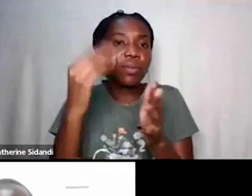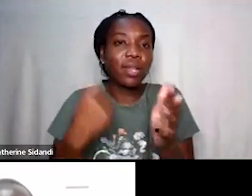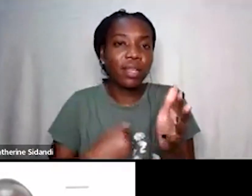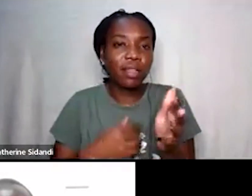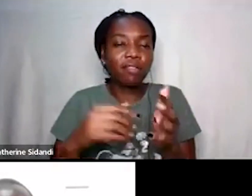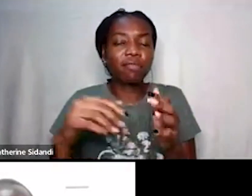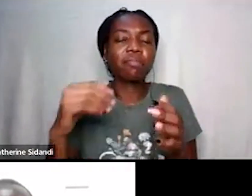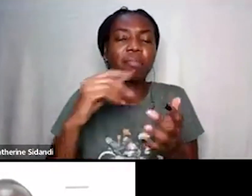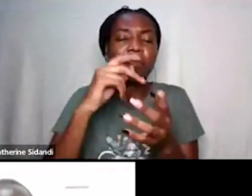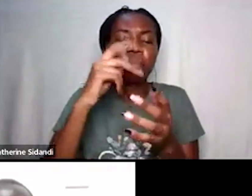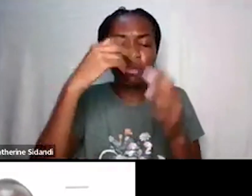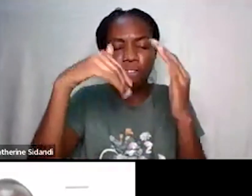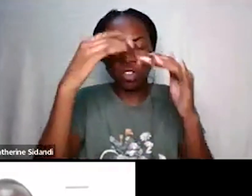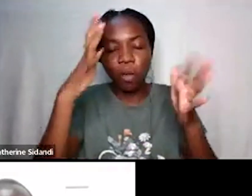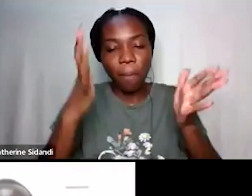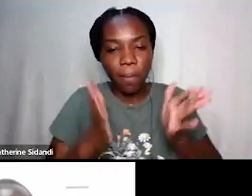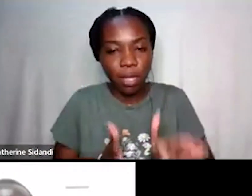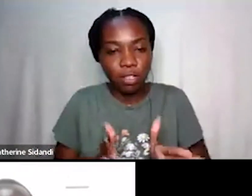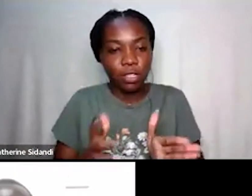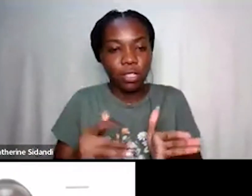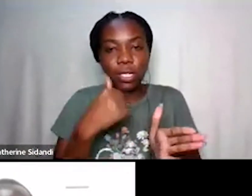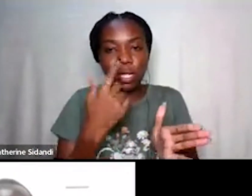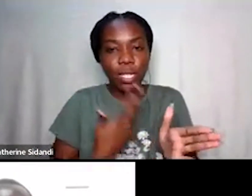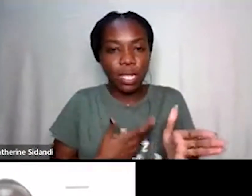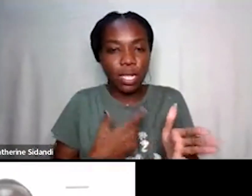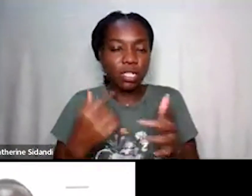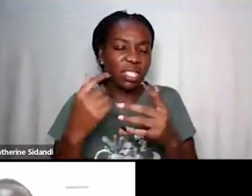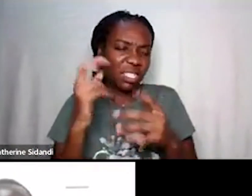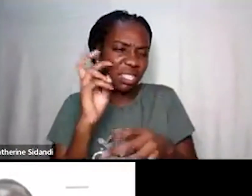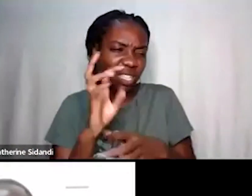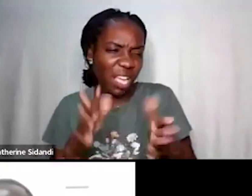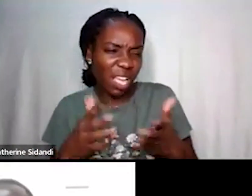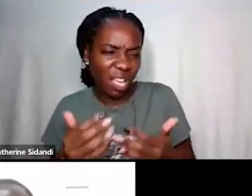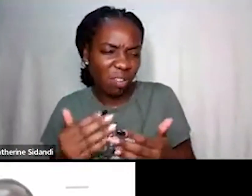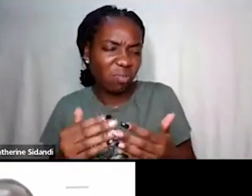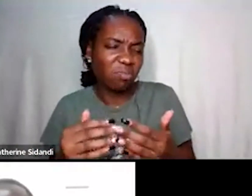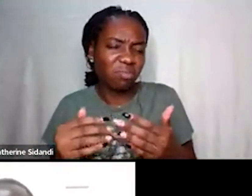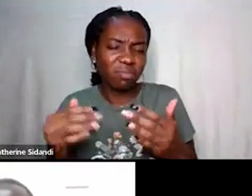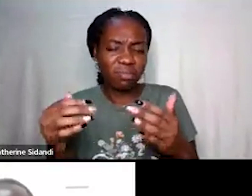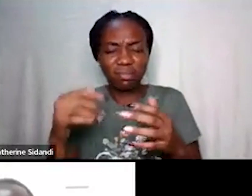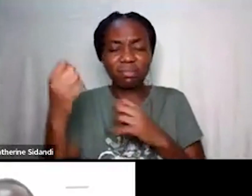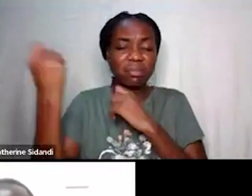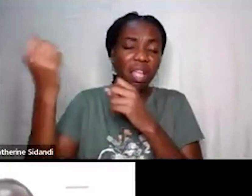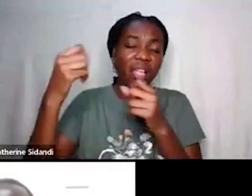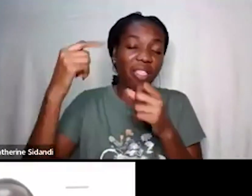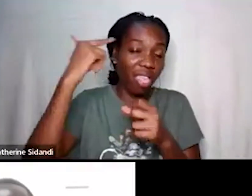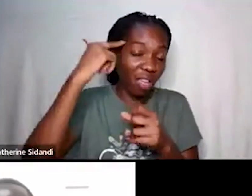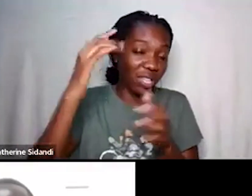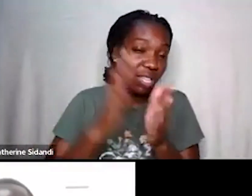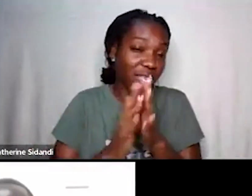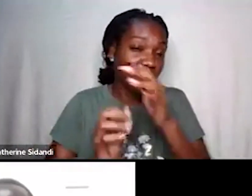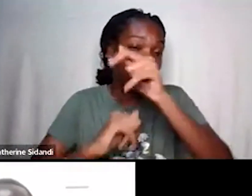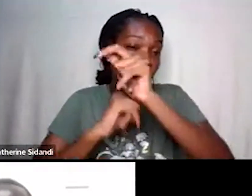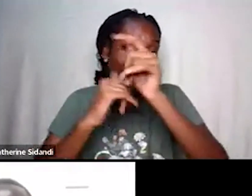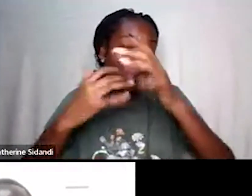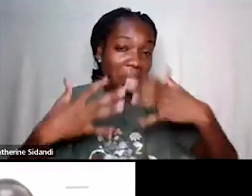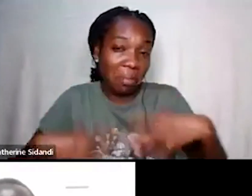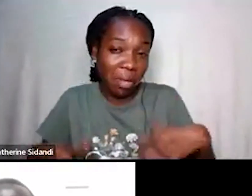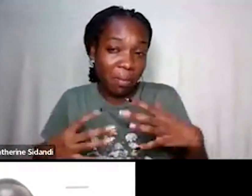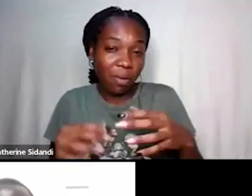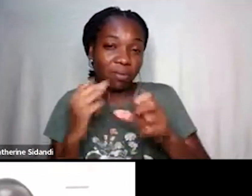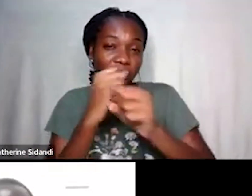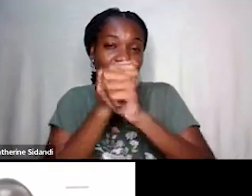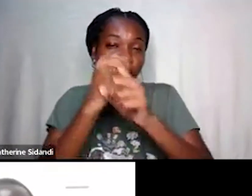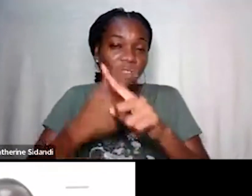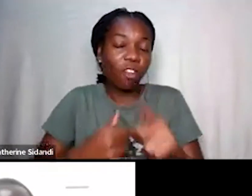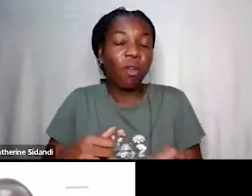out for suicidal thoughts or comments, and how we can support our people to prevent from suicide. So